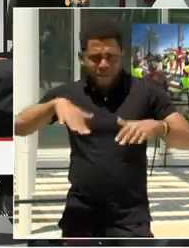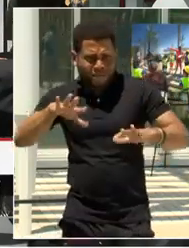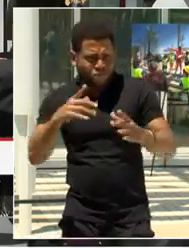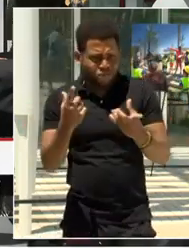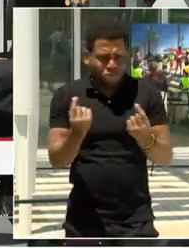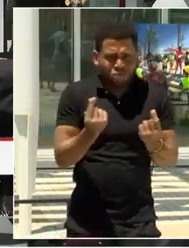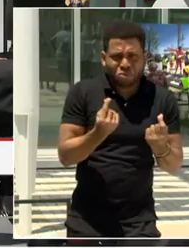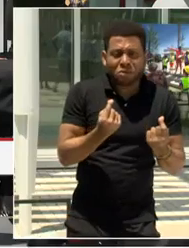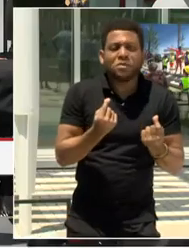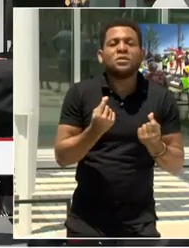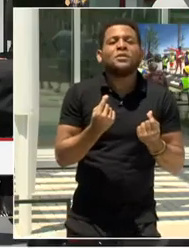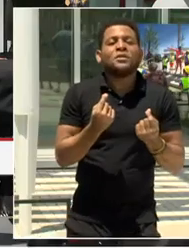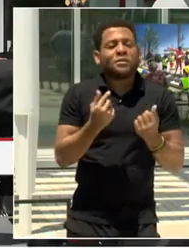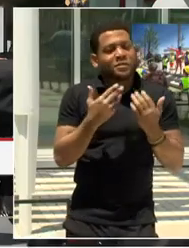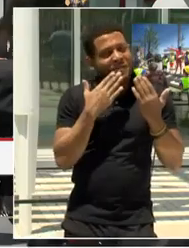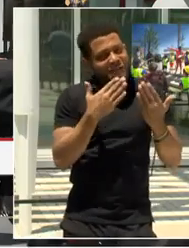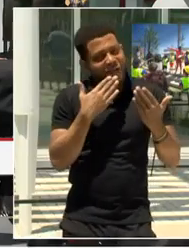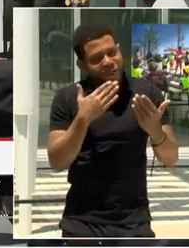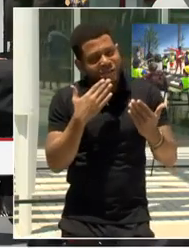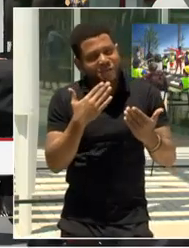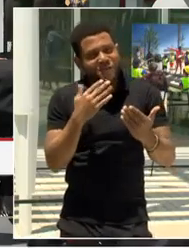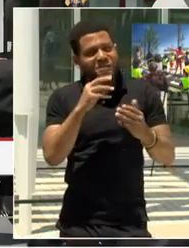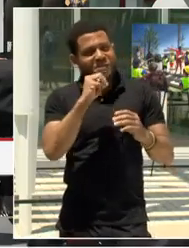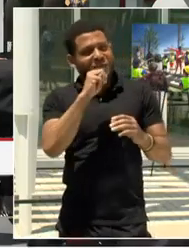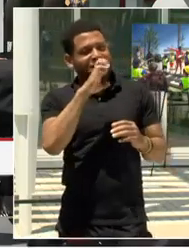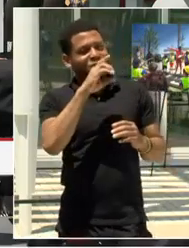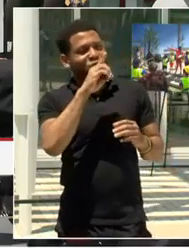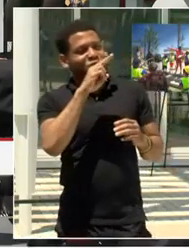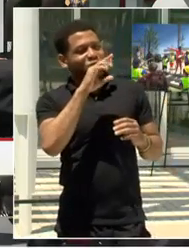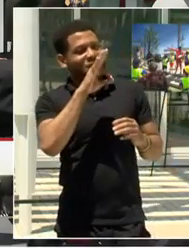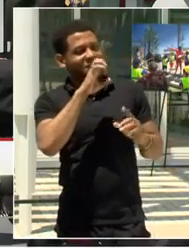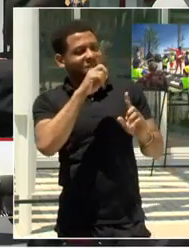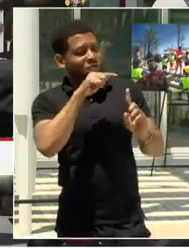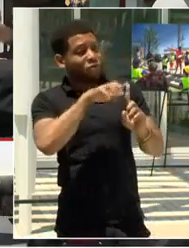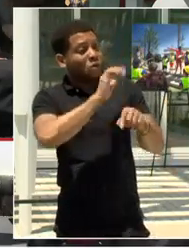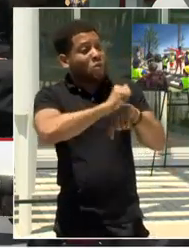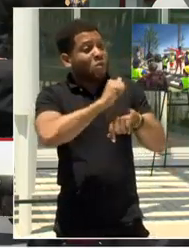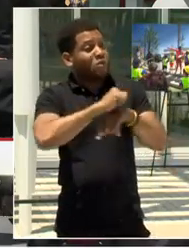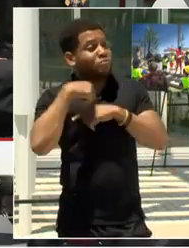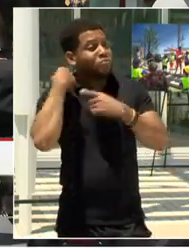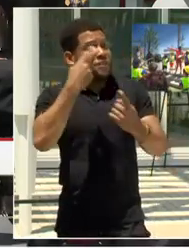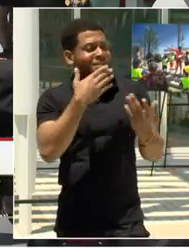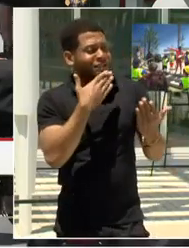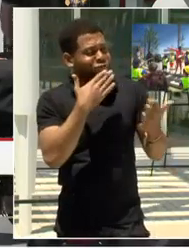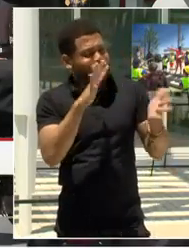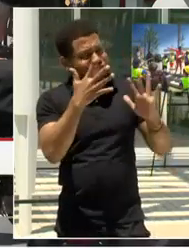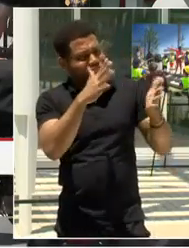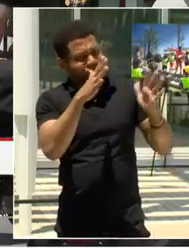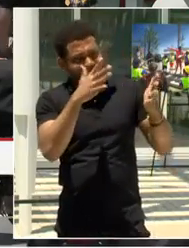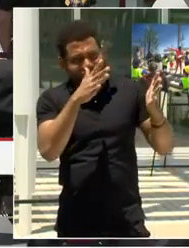Councilmember McDuffie, thank you for the work that led to this. Let's give it up for him.